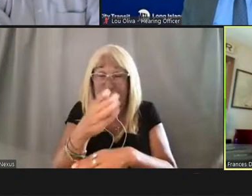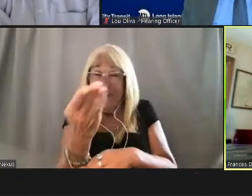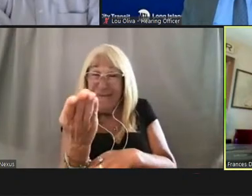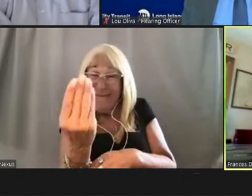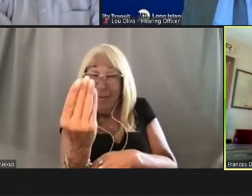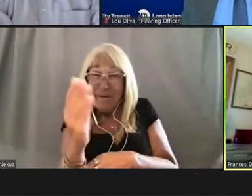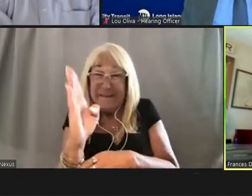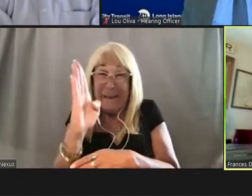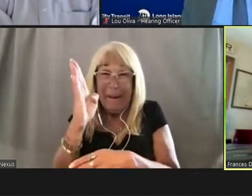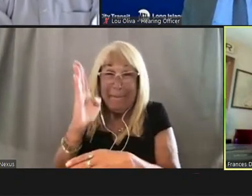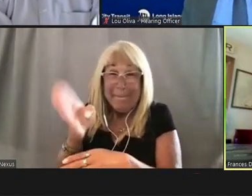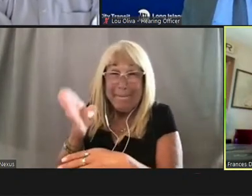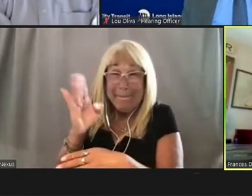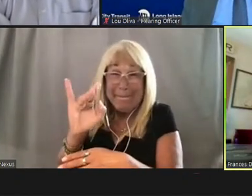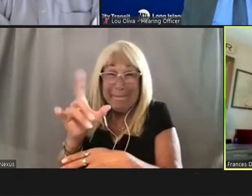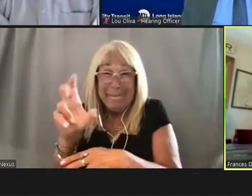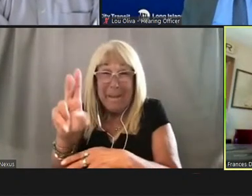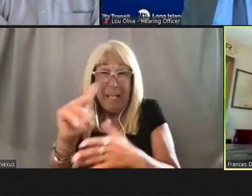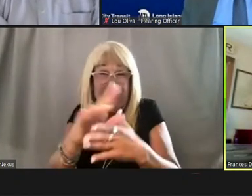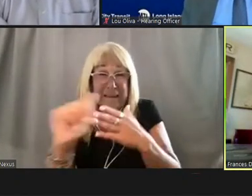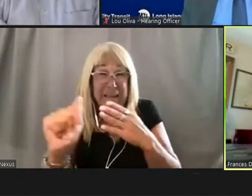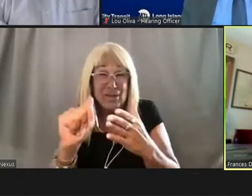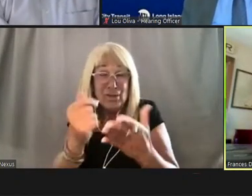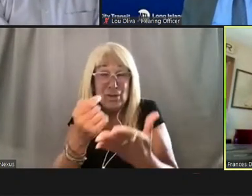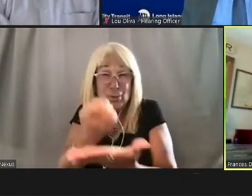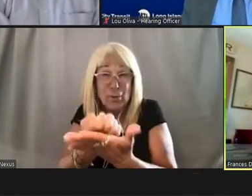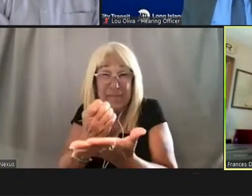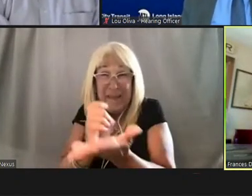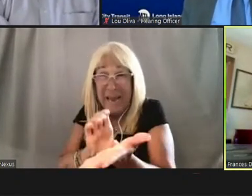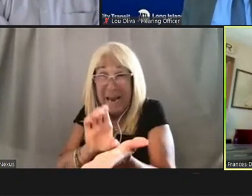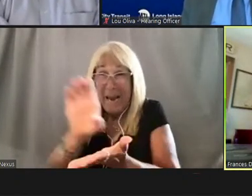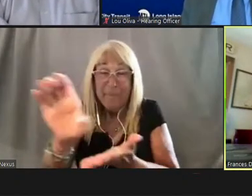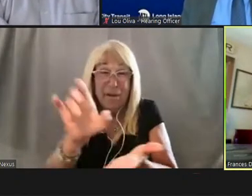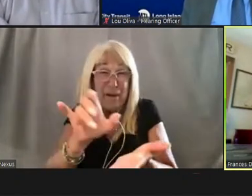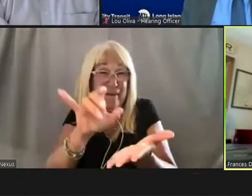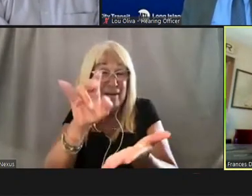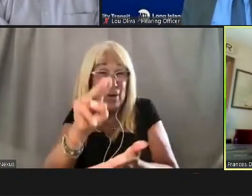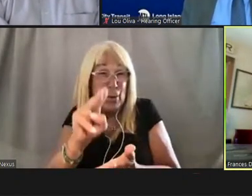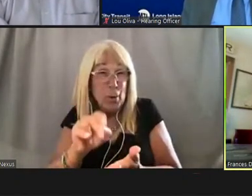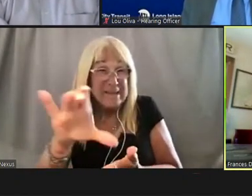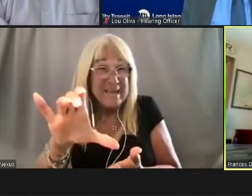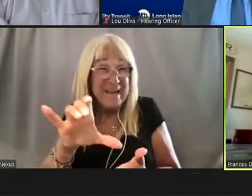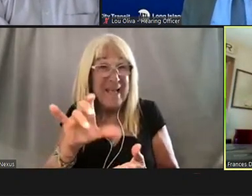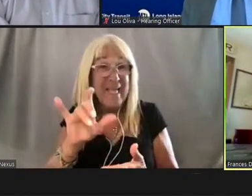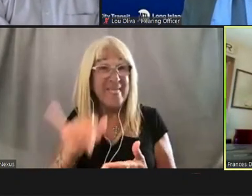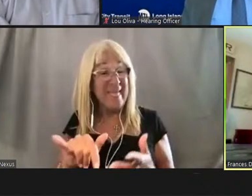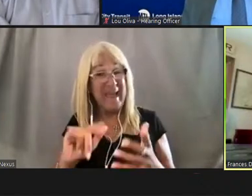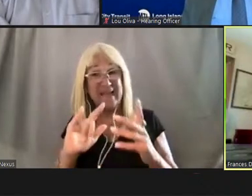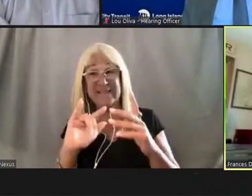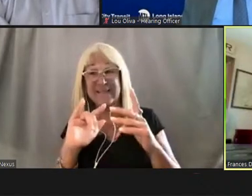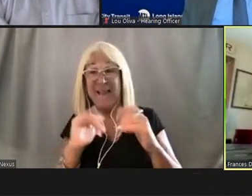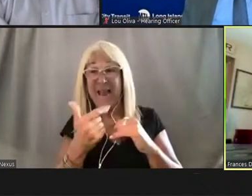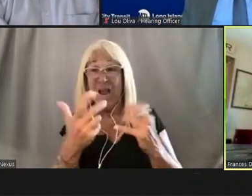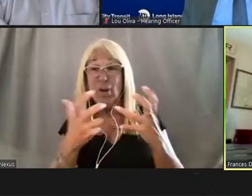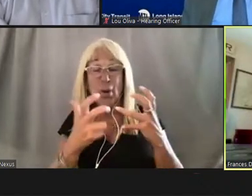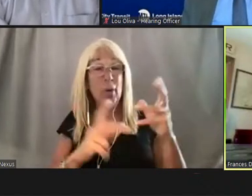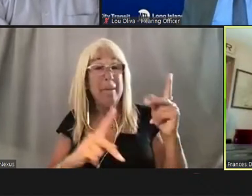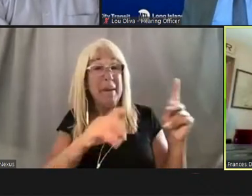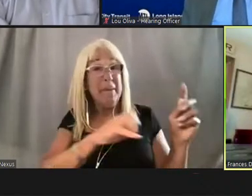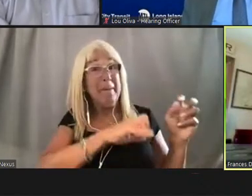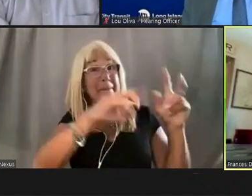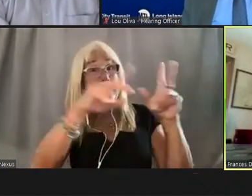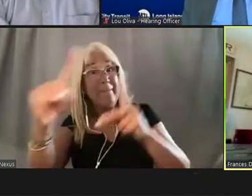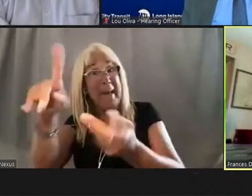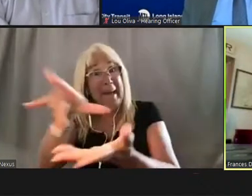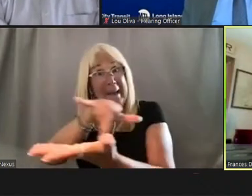the the economy of New York City if is this really how you want to get people and tourists back into the city making it